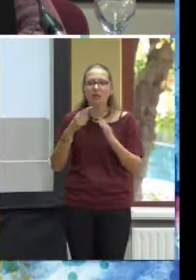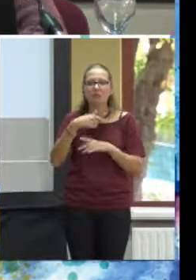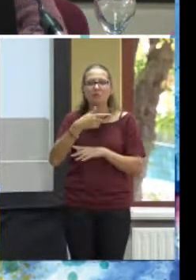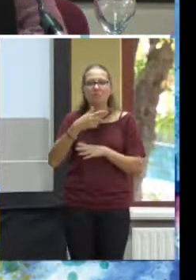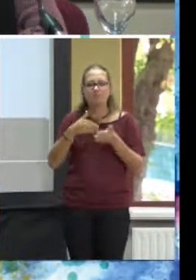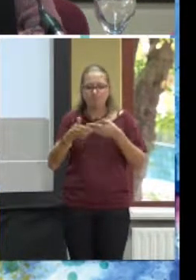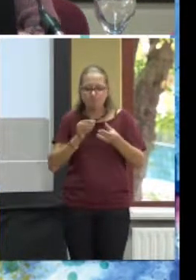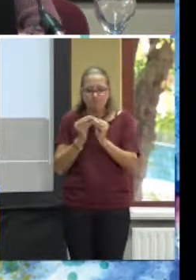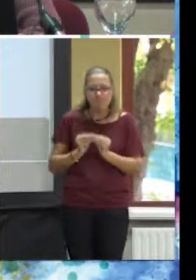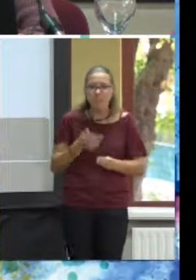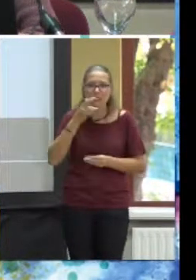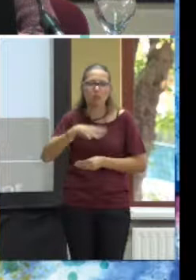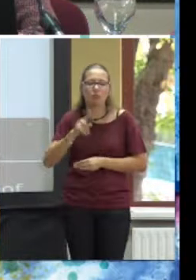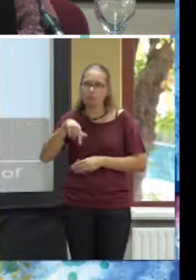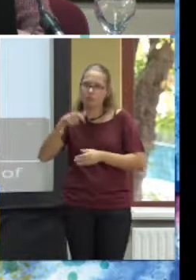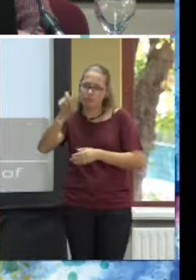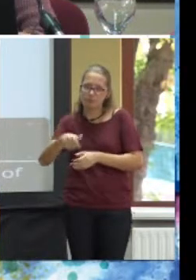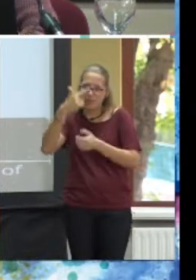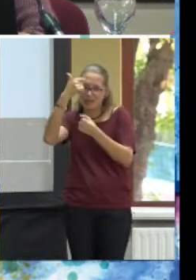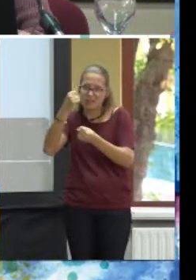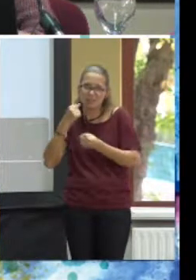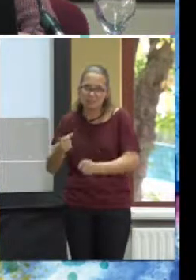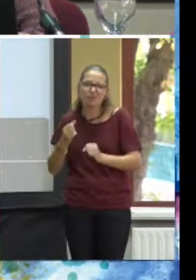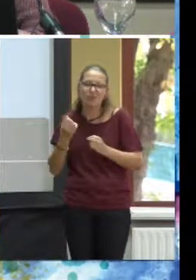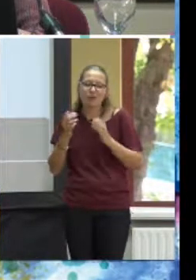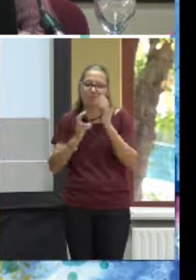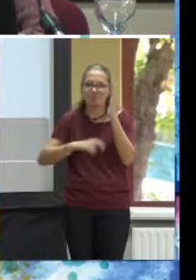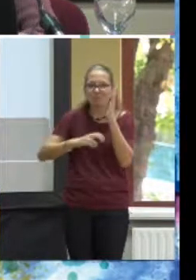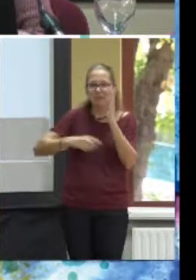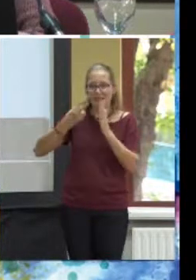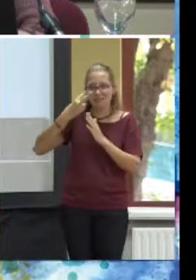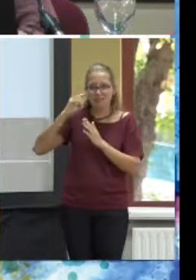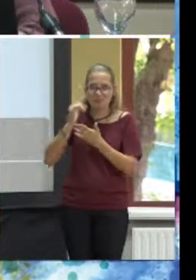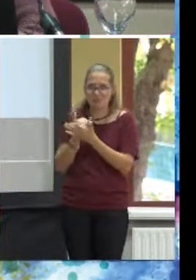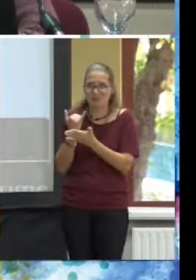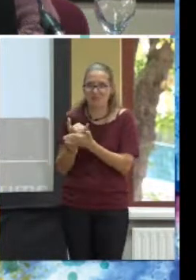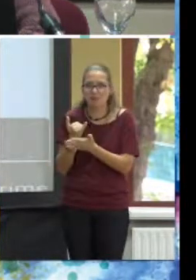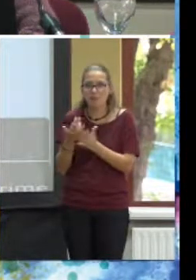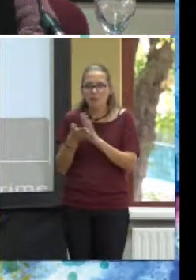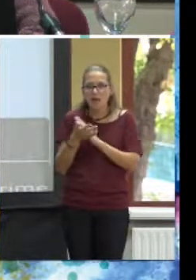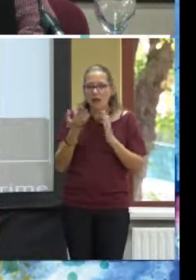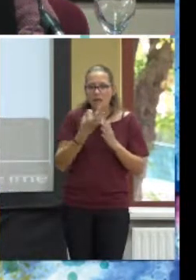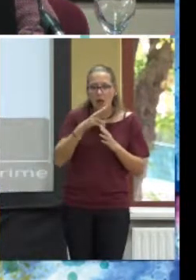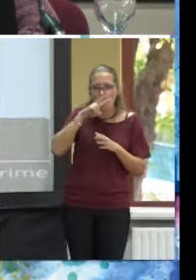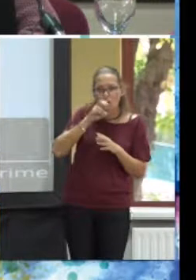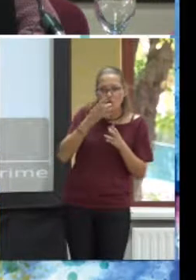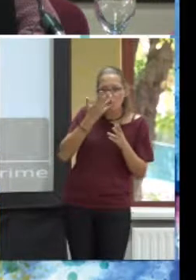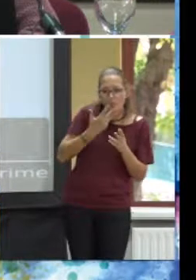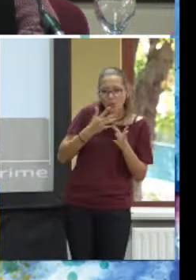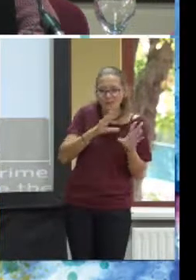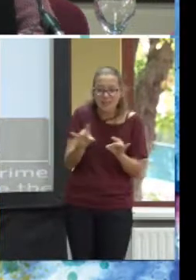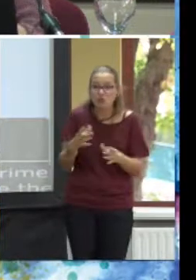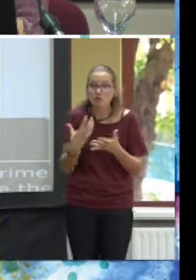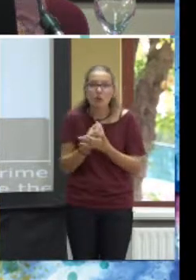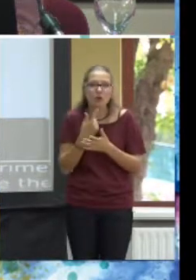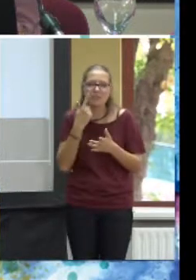by an expert on experimental archaeology. I mean, they had to have the color, the touch, and the texture as